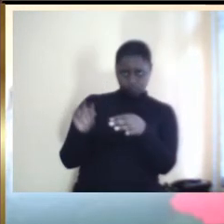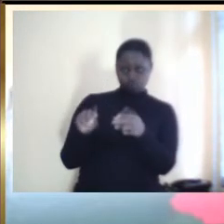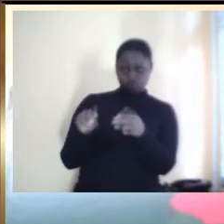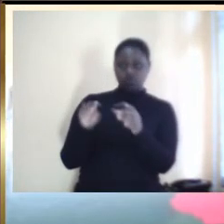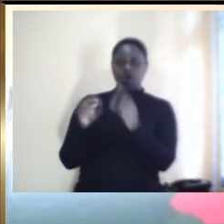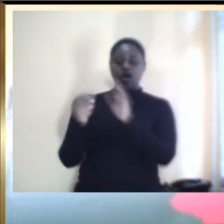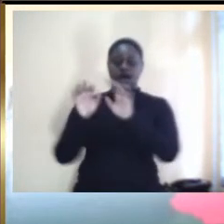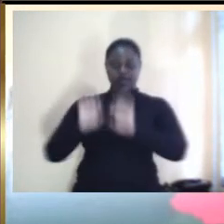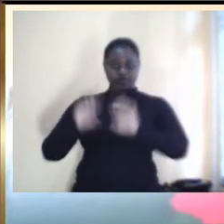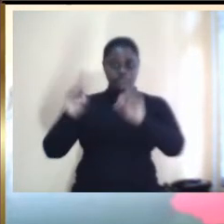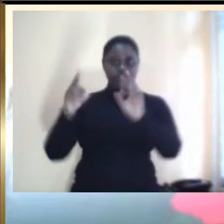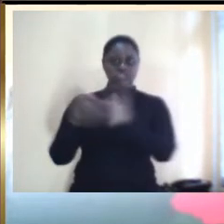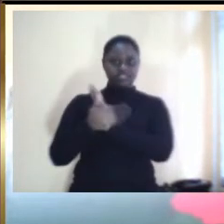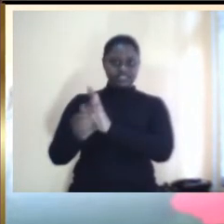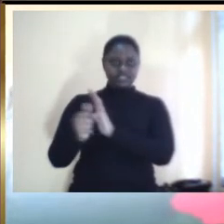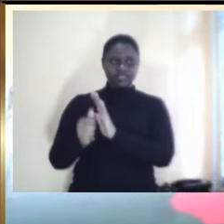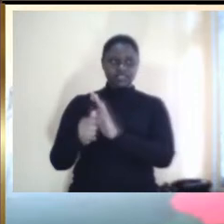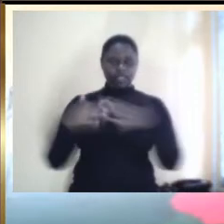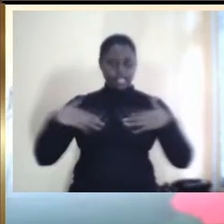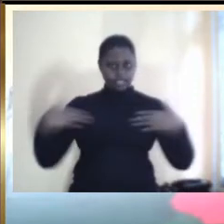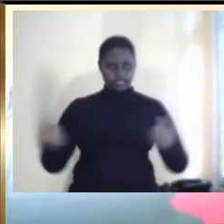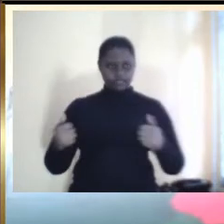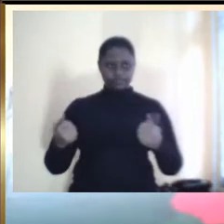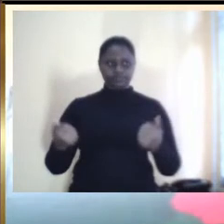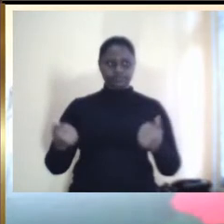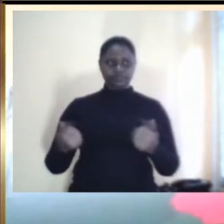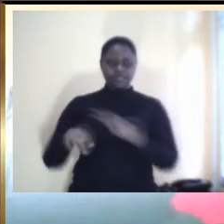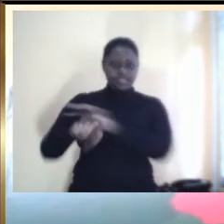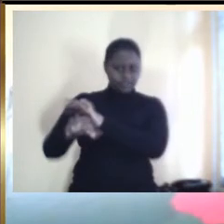skill, health, and provincial.